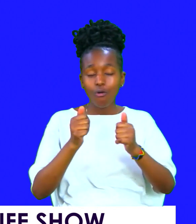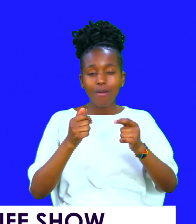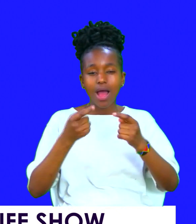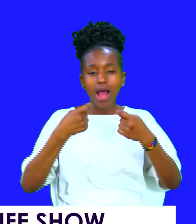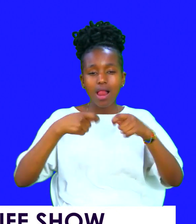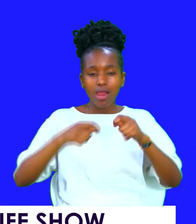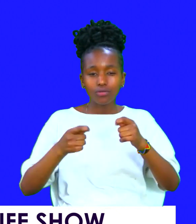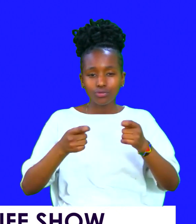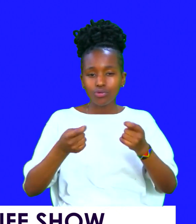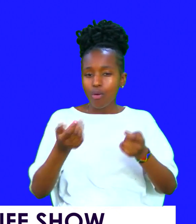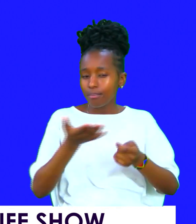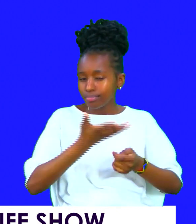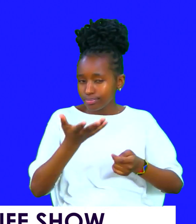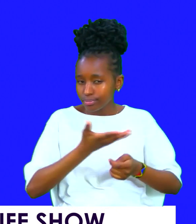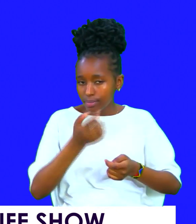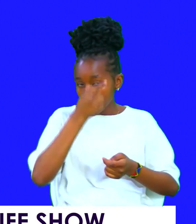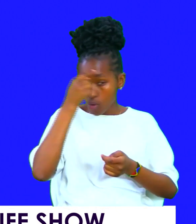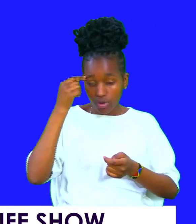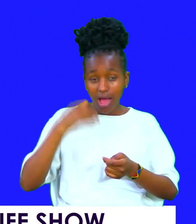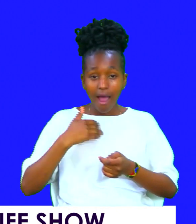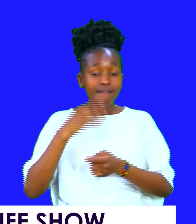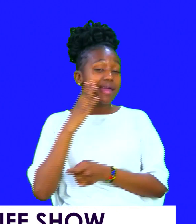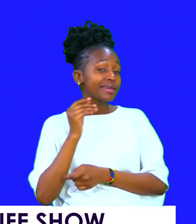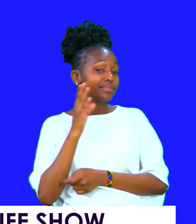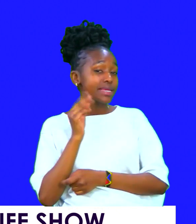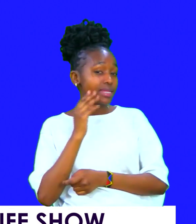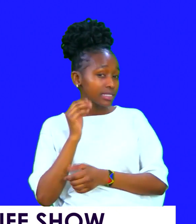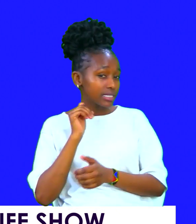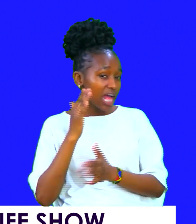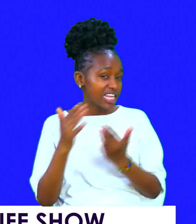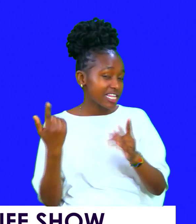are places where you've gone through and things that you've gone through